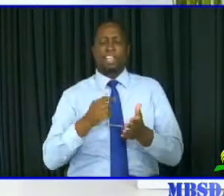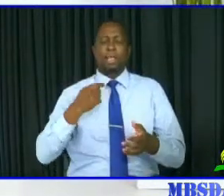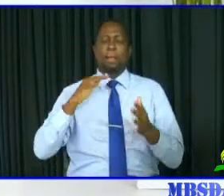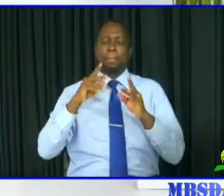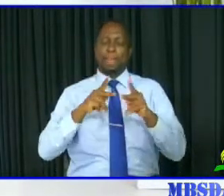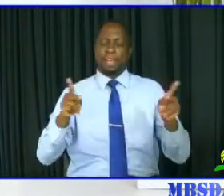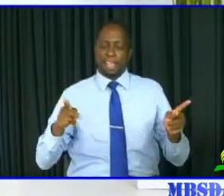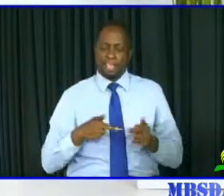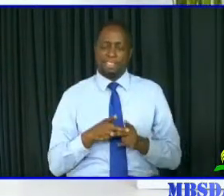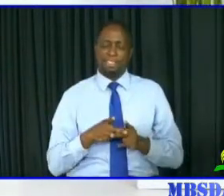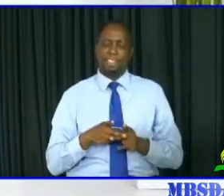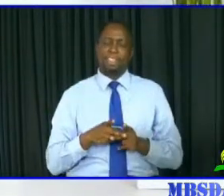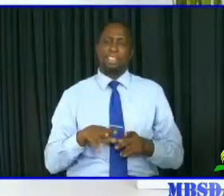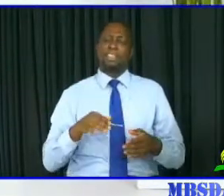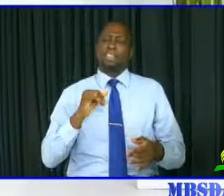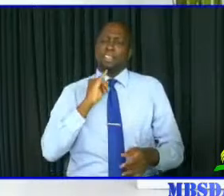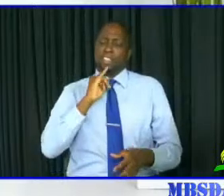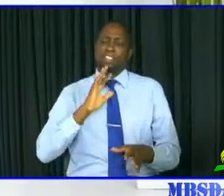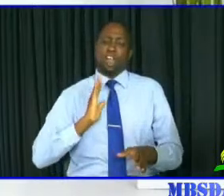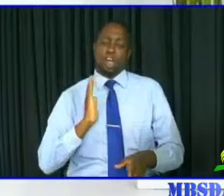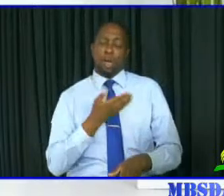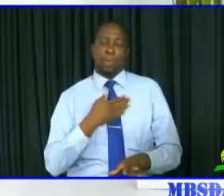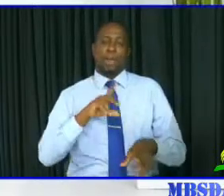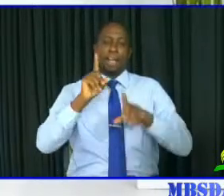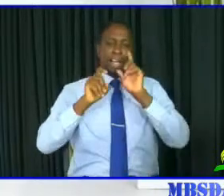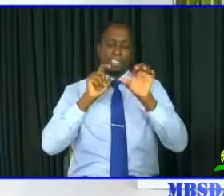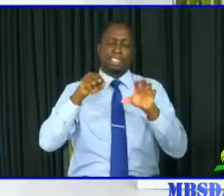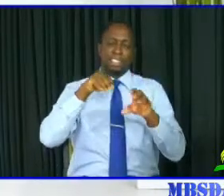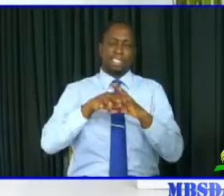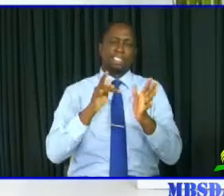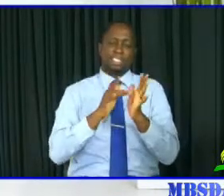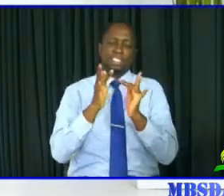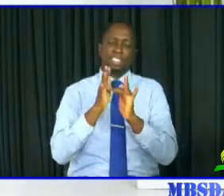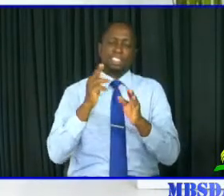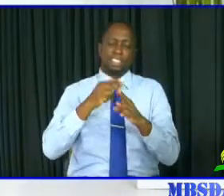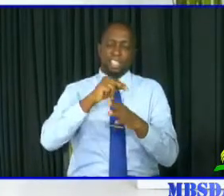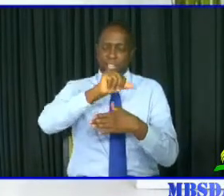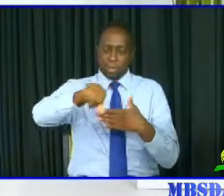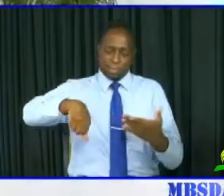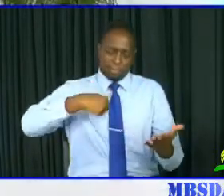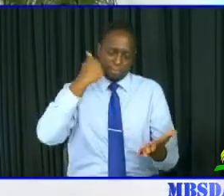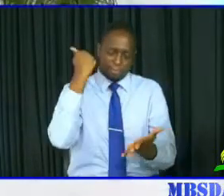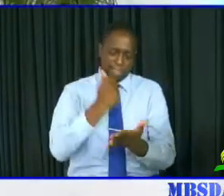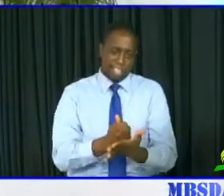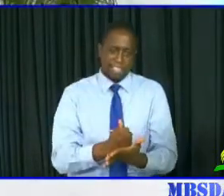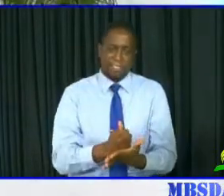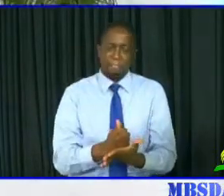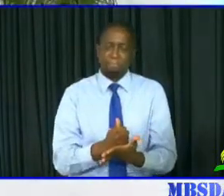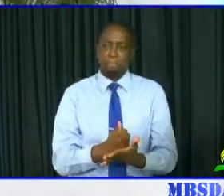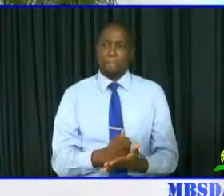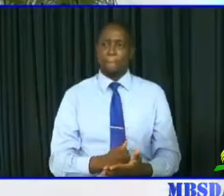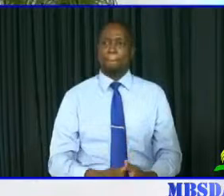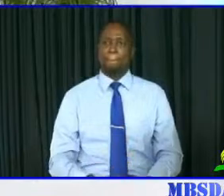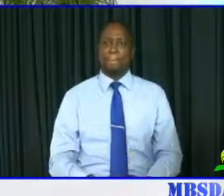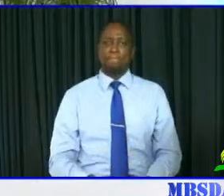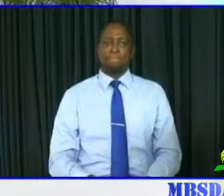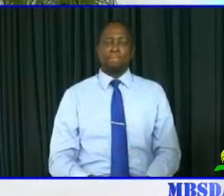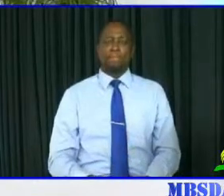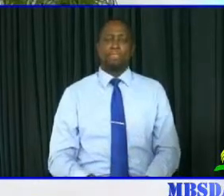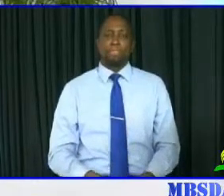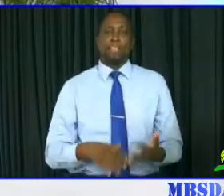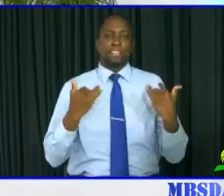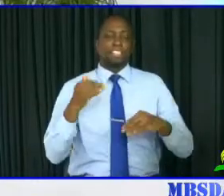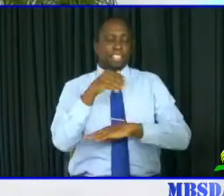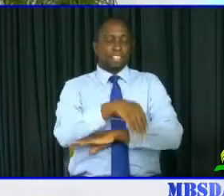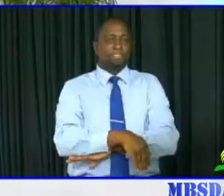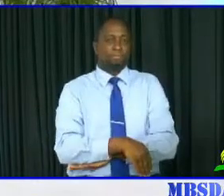us, is our asking in Jesus' name. Amen. Amen.